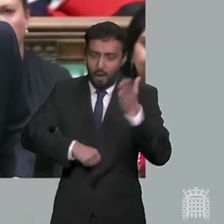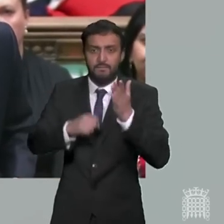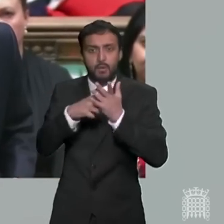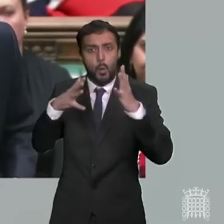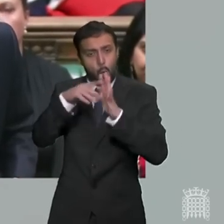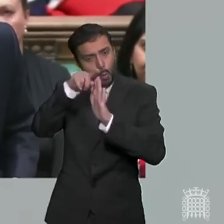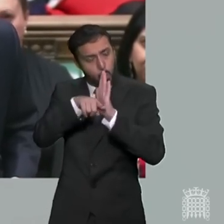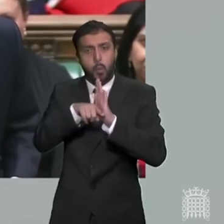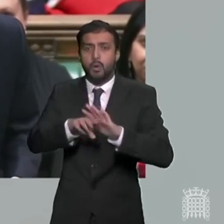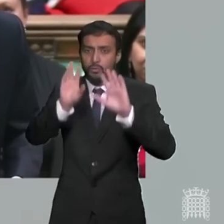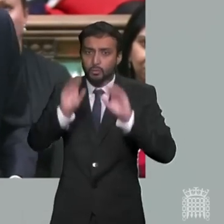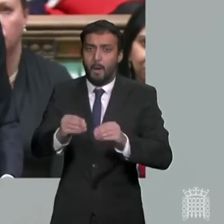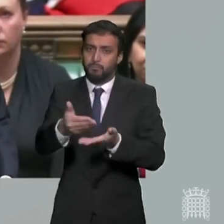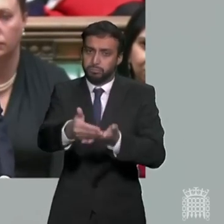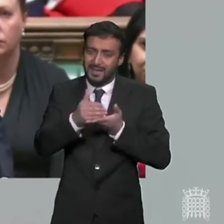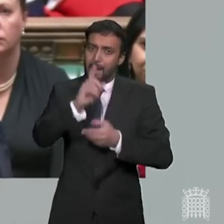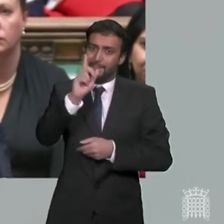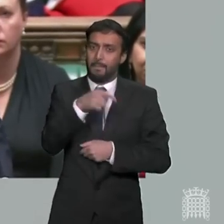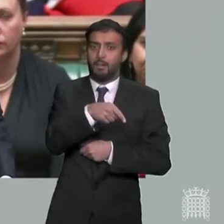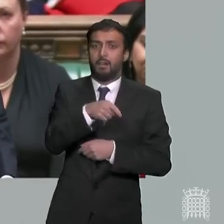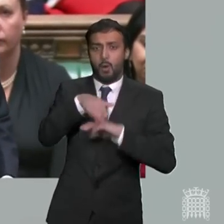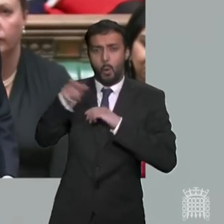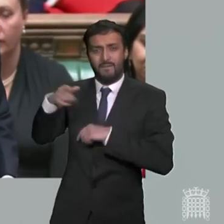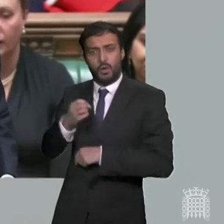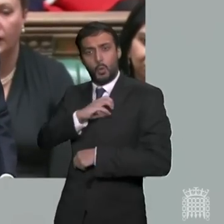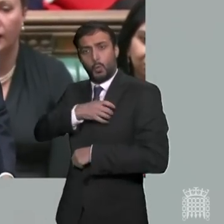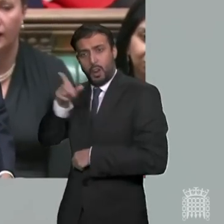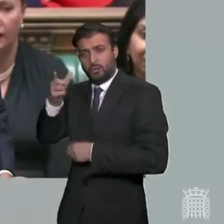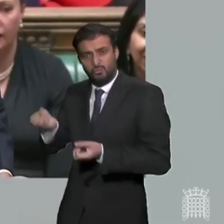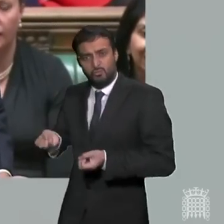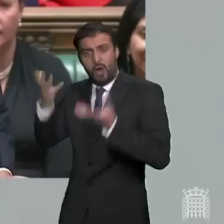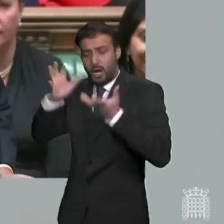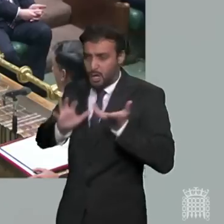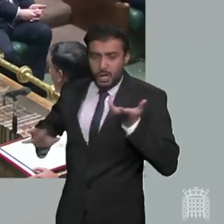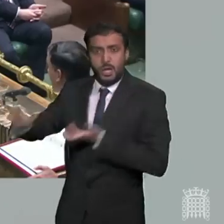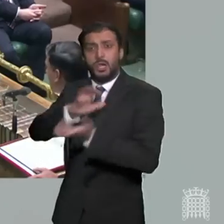That's the legislation he's asking about. Will he now confirm that he'll stand up for working